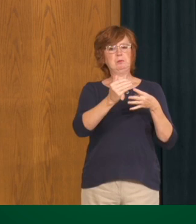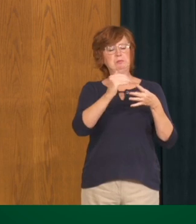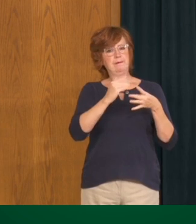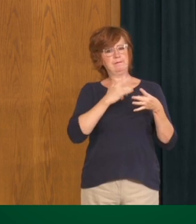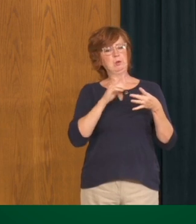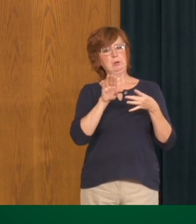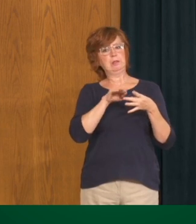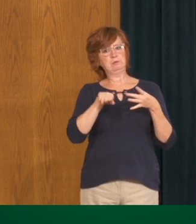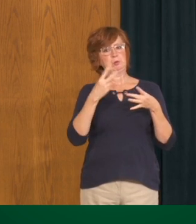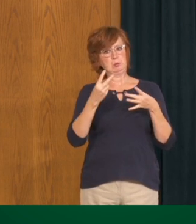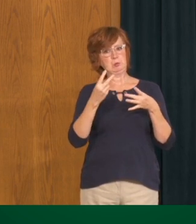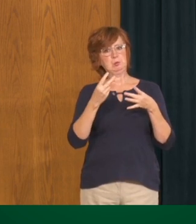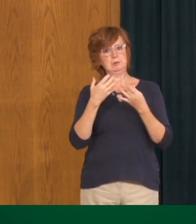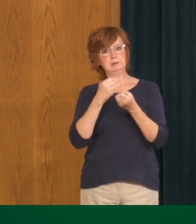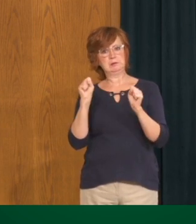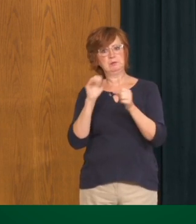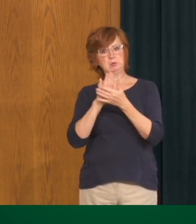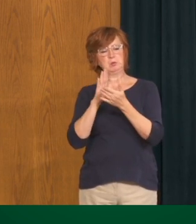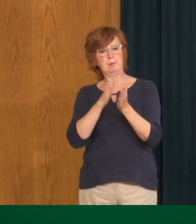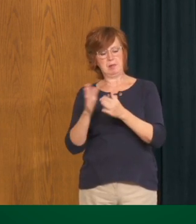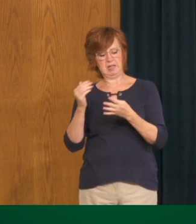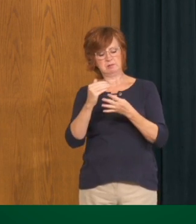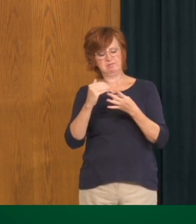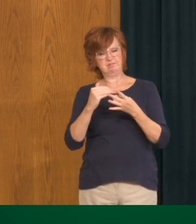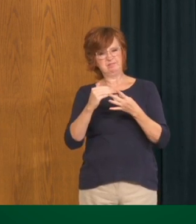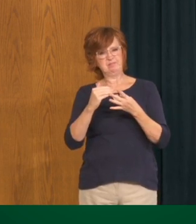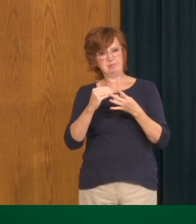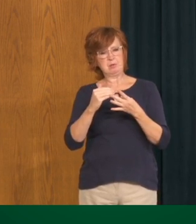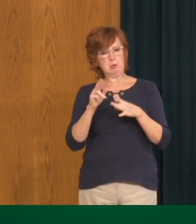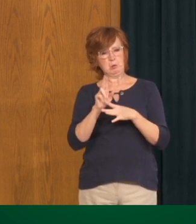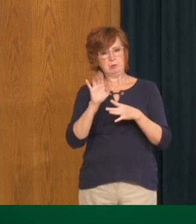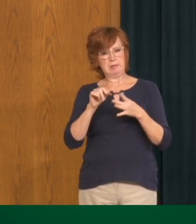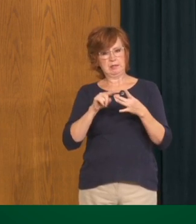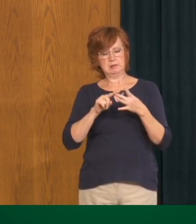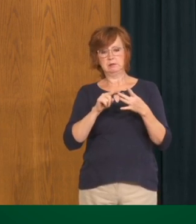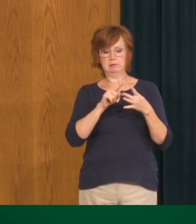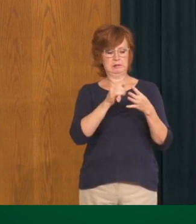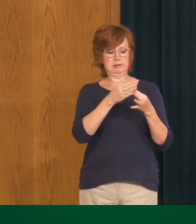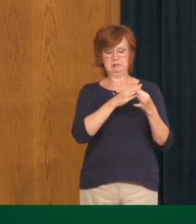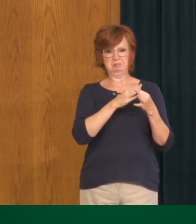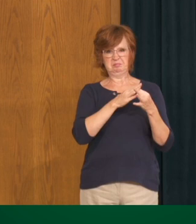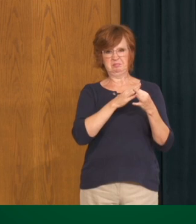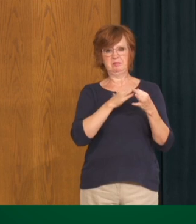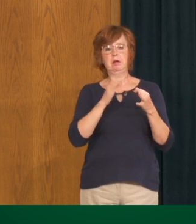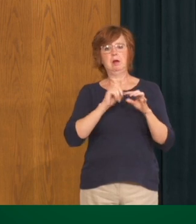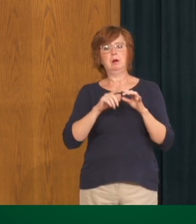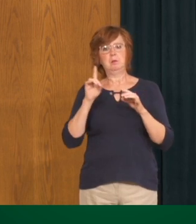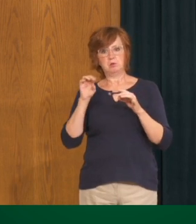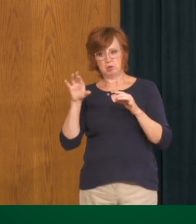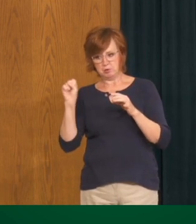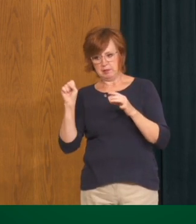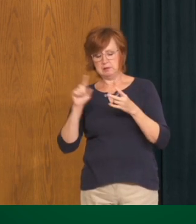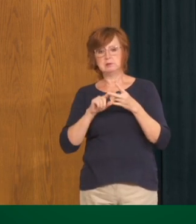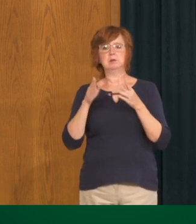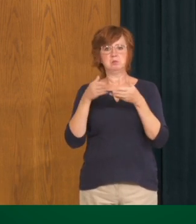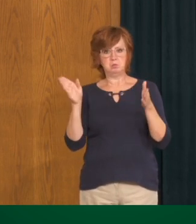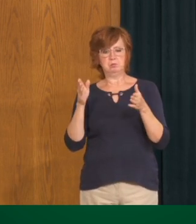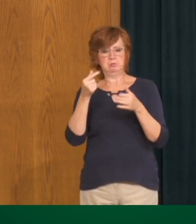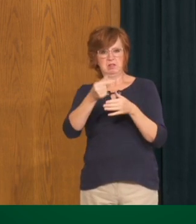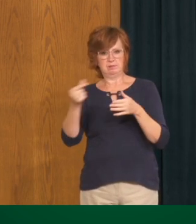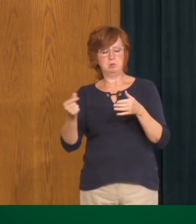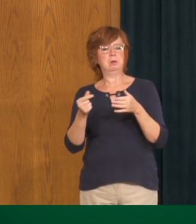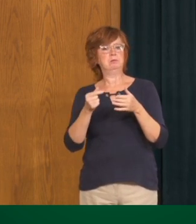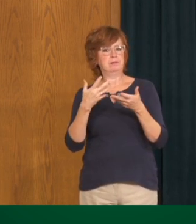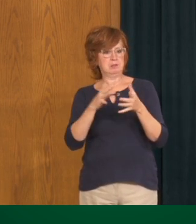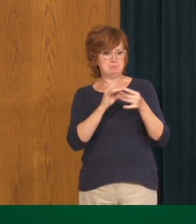As a result, the province and Saskatchewan's Chief Medical Health Officer, Dr. Saqib Shahab, are providing some additional guidance today.